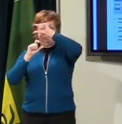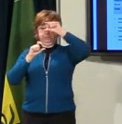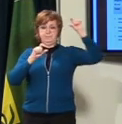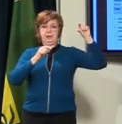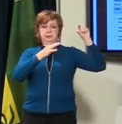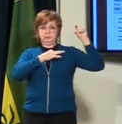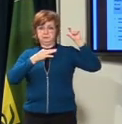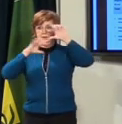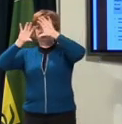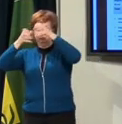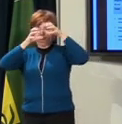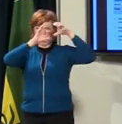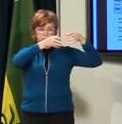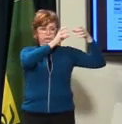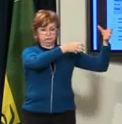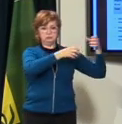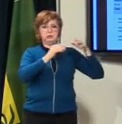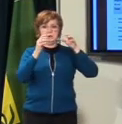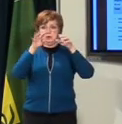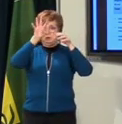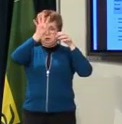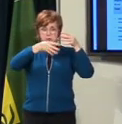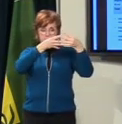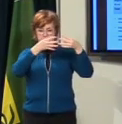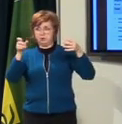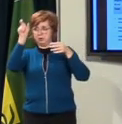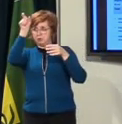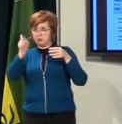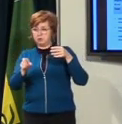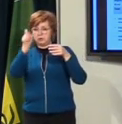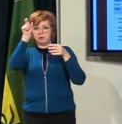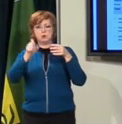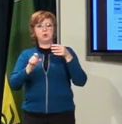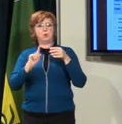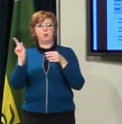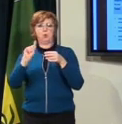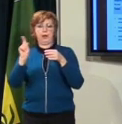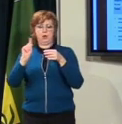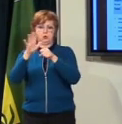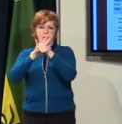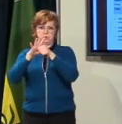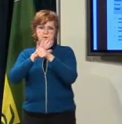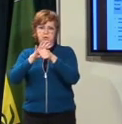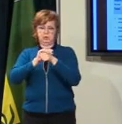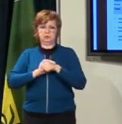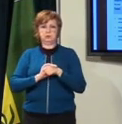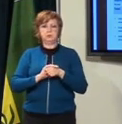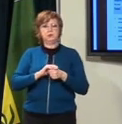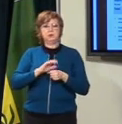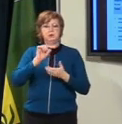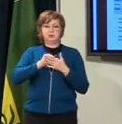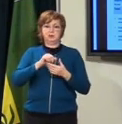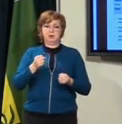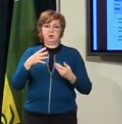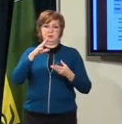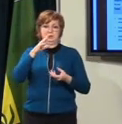redeployment through this process. So you can see almost 600 full-time equivalent